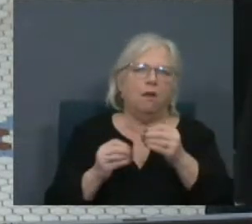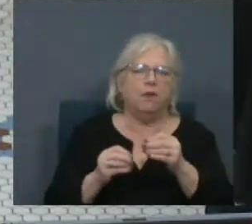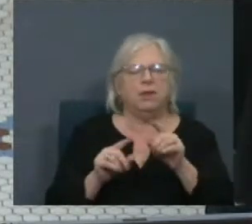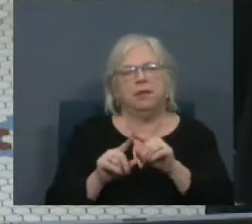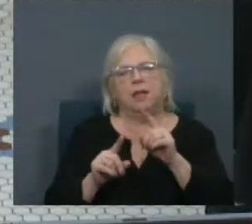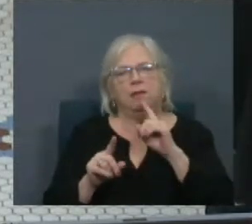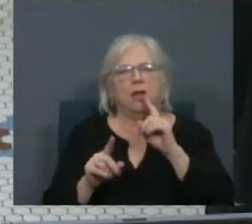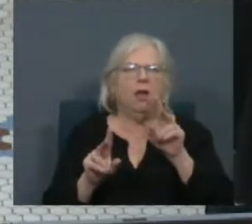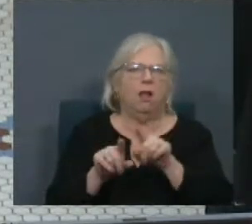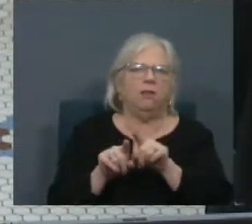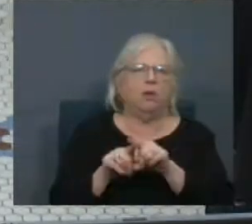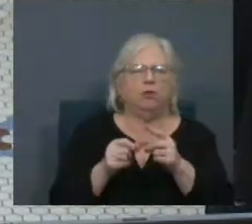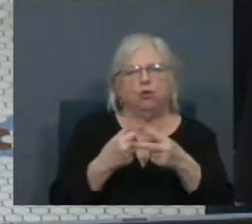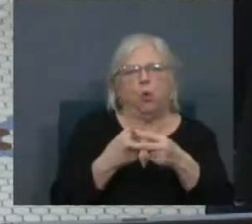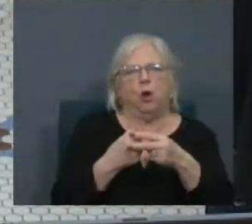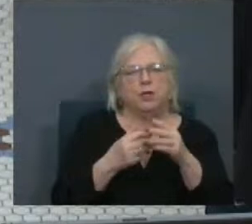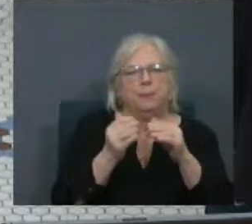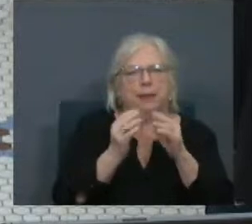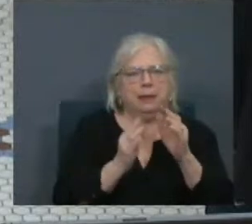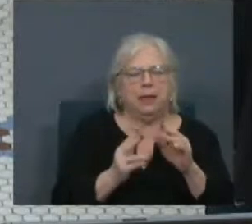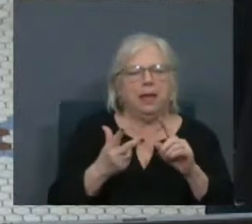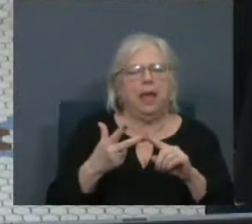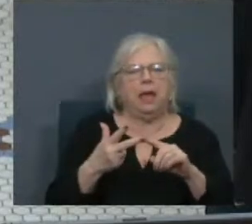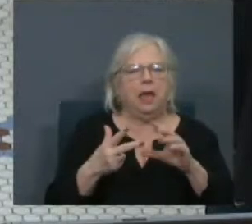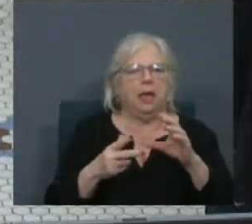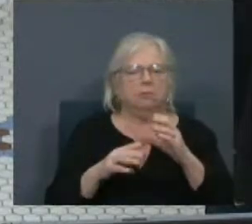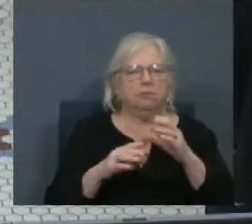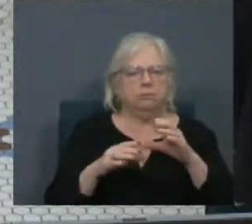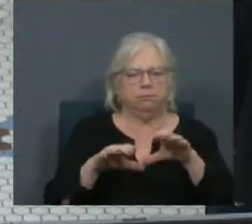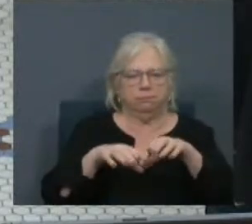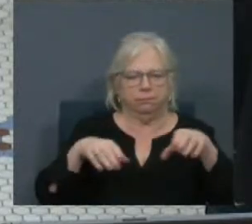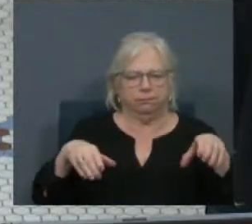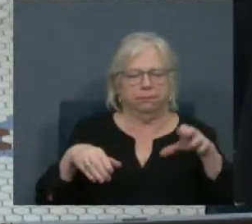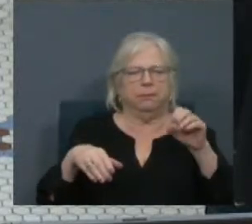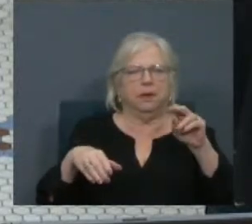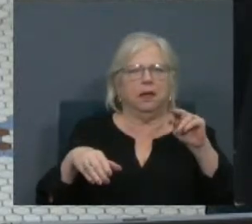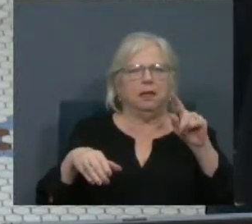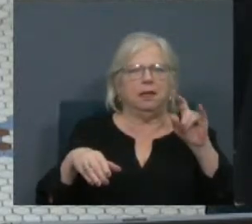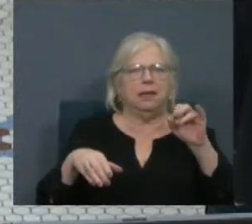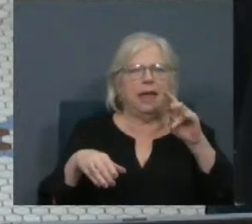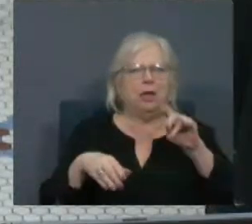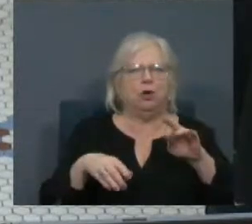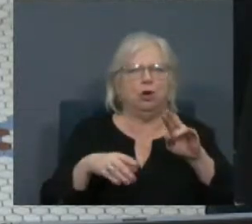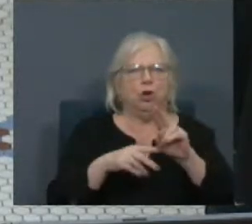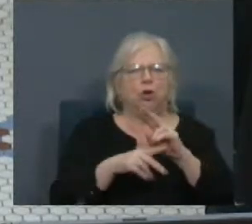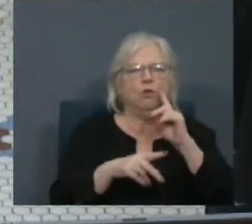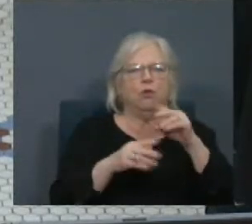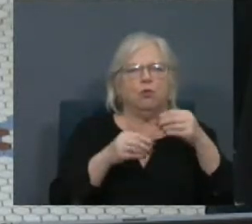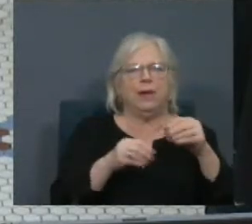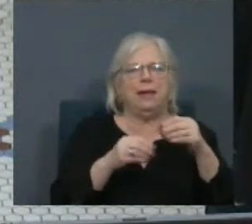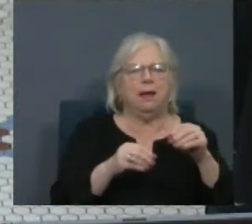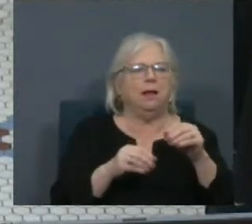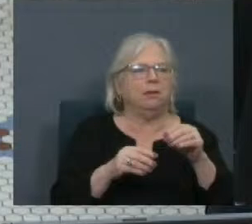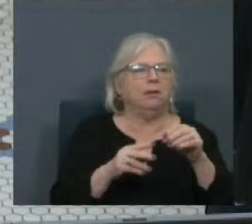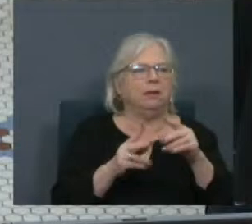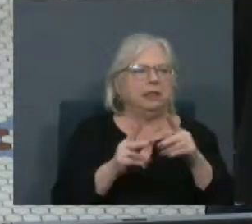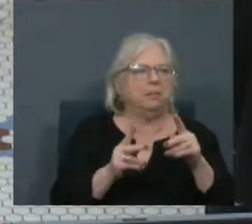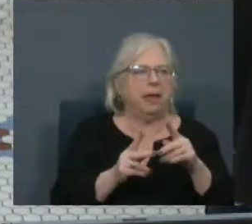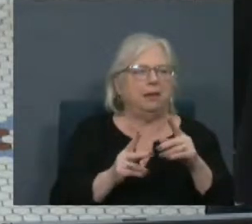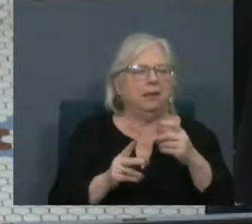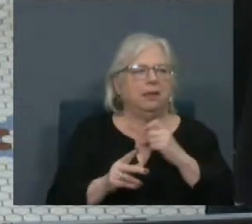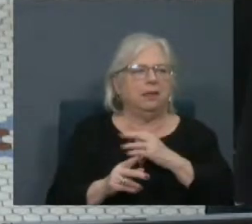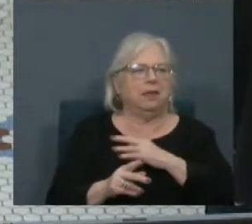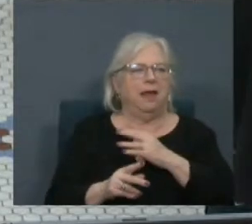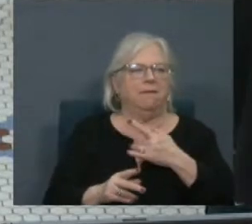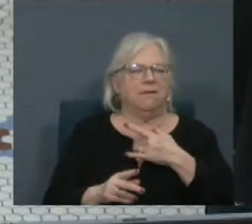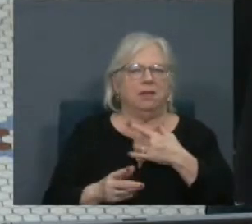storage building. And there's also a container that is used as a retail space. Staff feels that